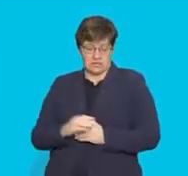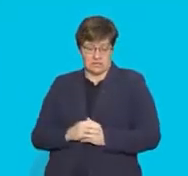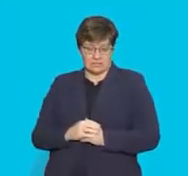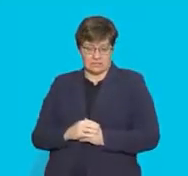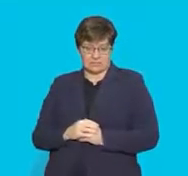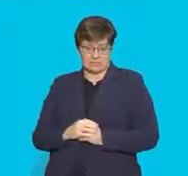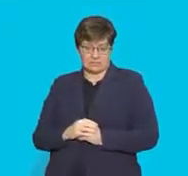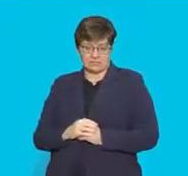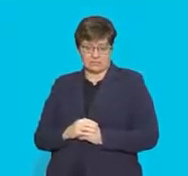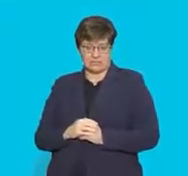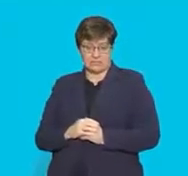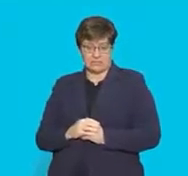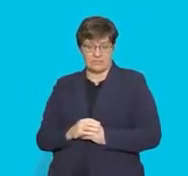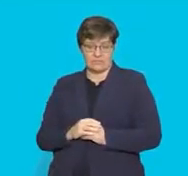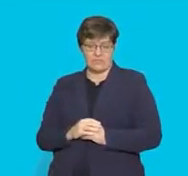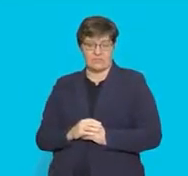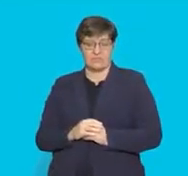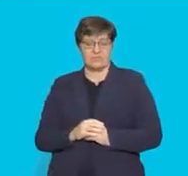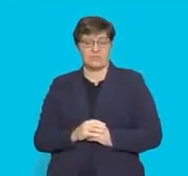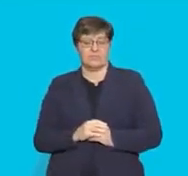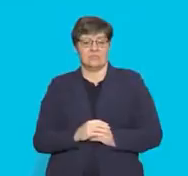is called asset disposal,